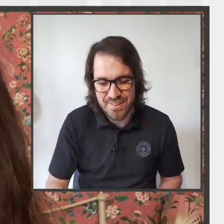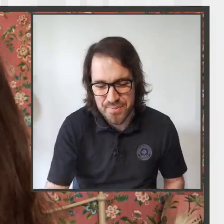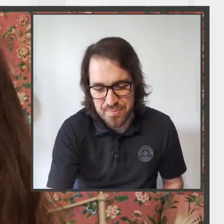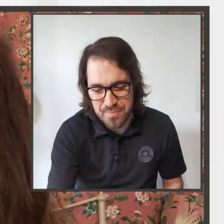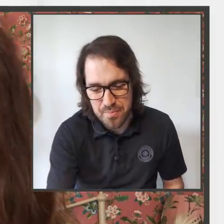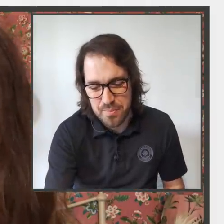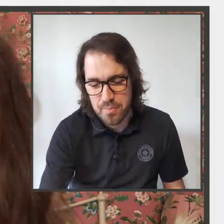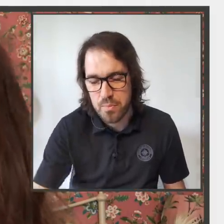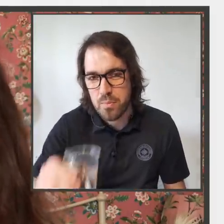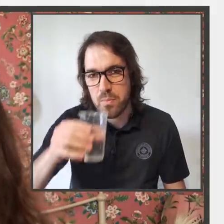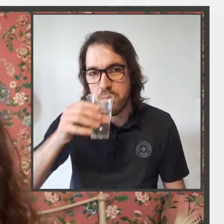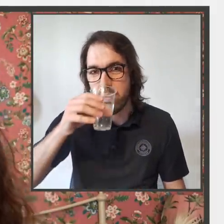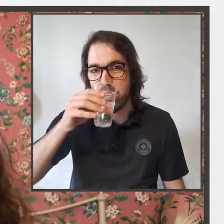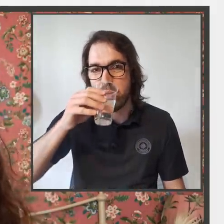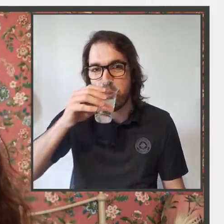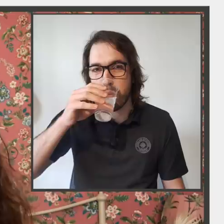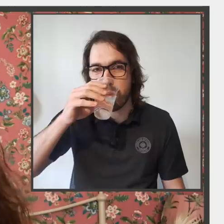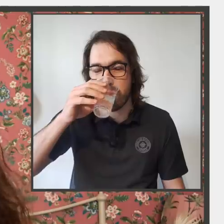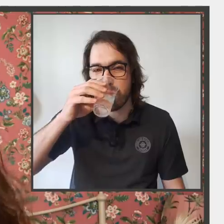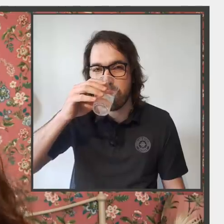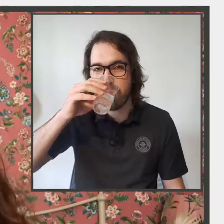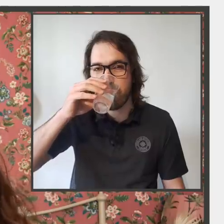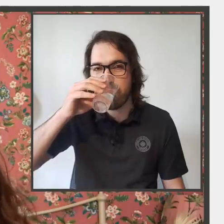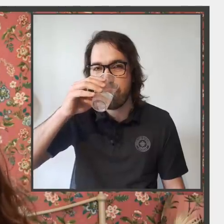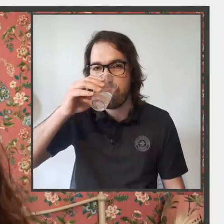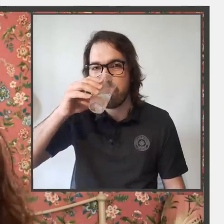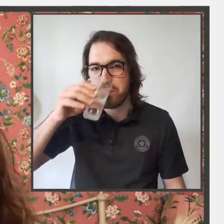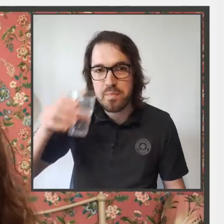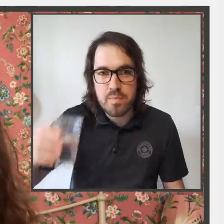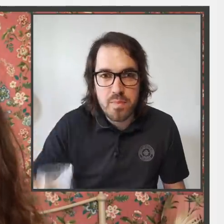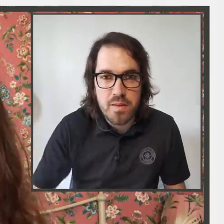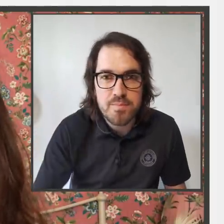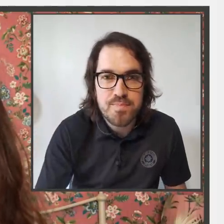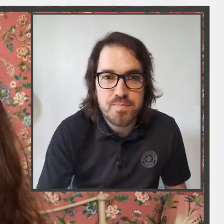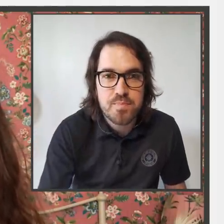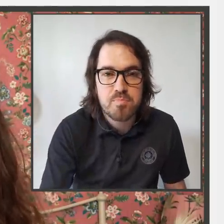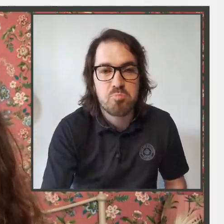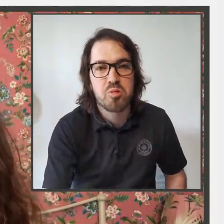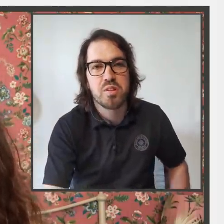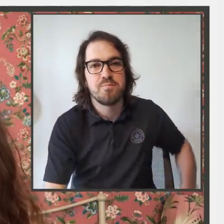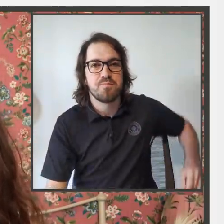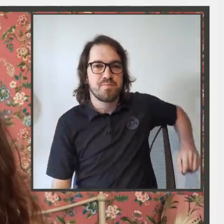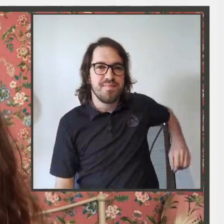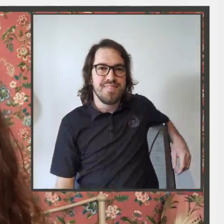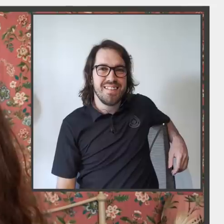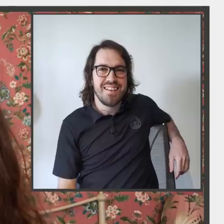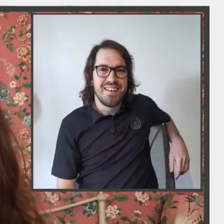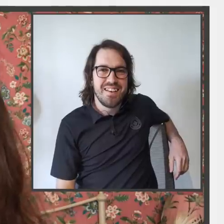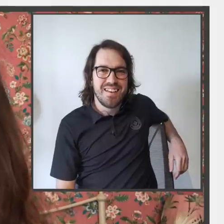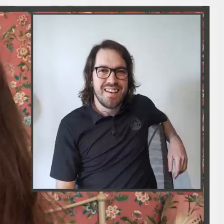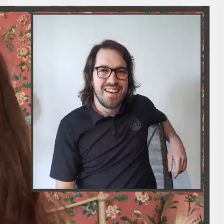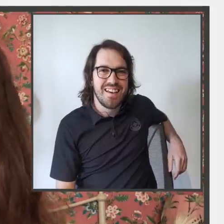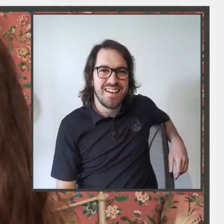what headline writers love to do. They've used a word with a double meaning. So the time is stretching and the ship is also in